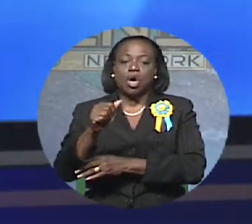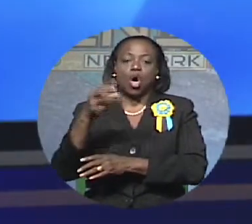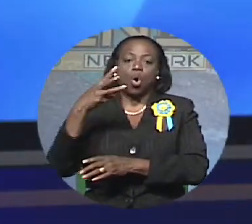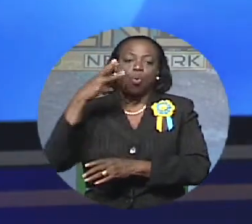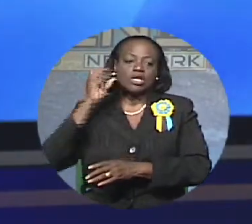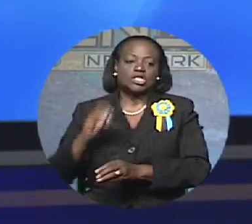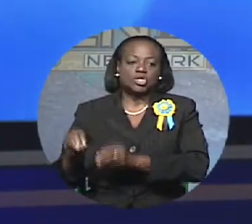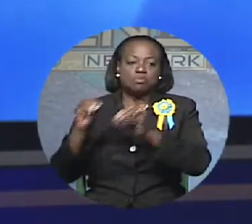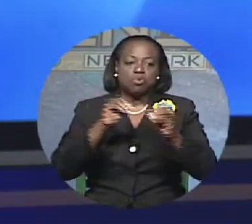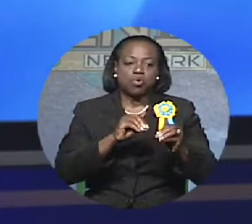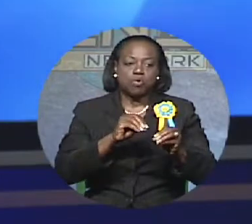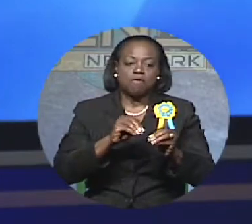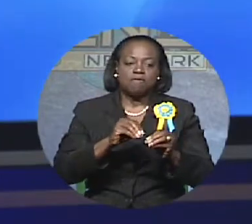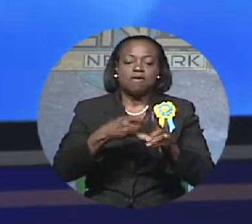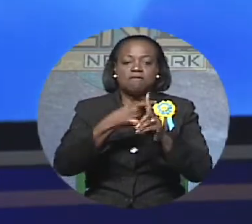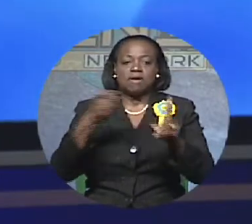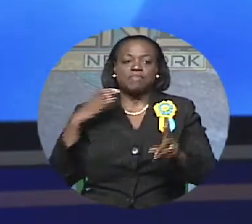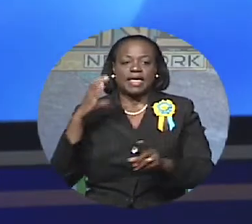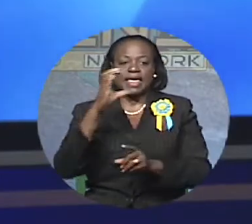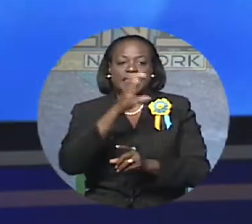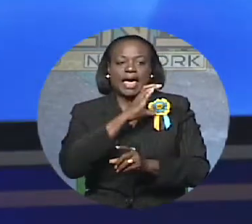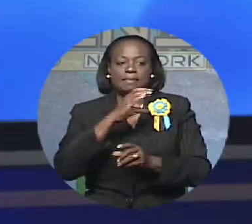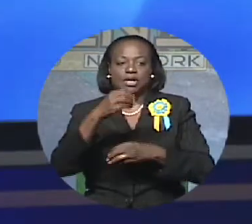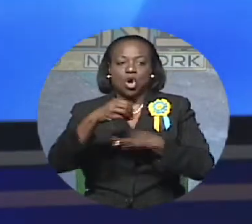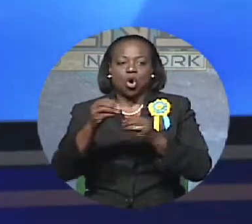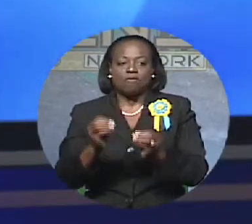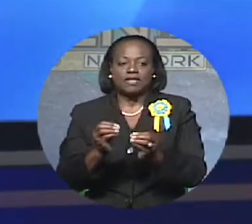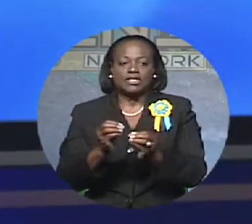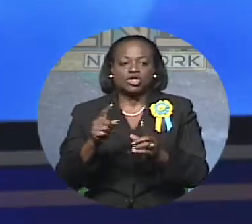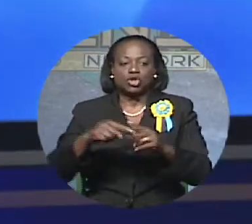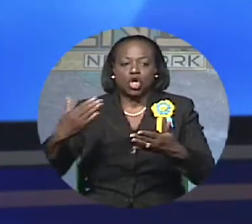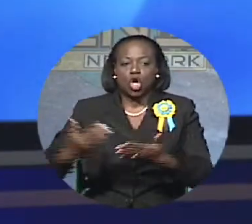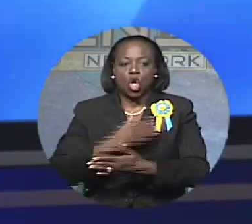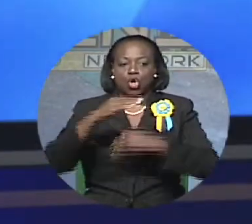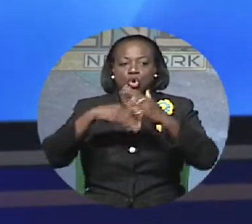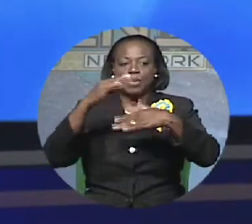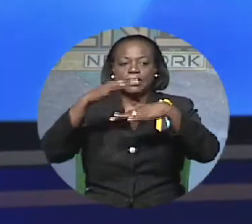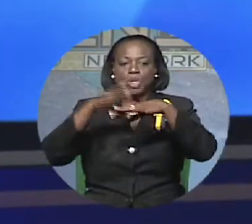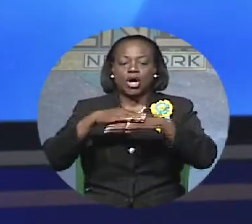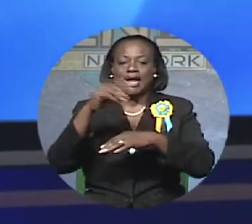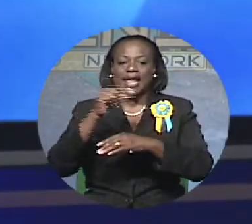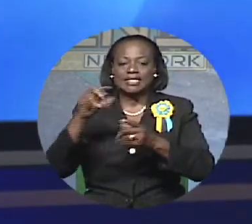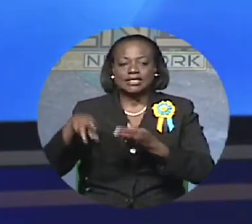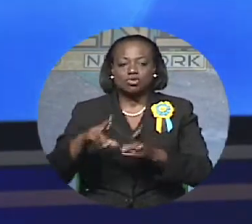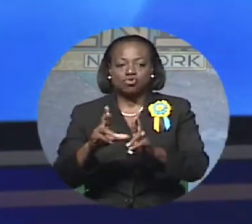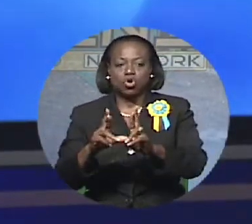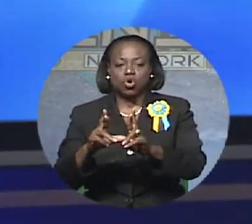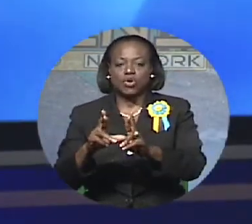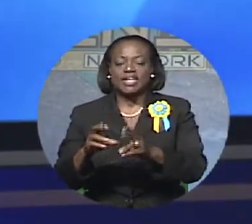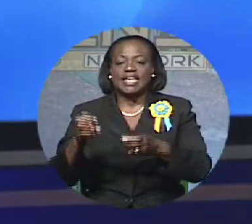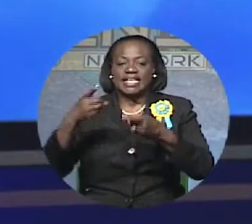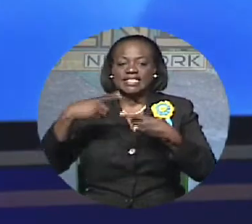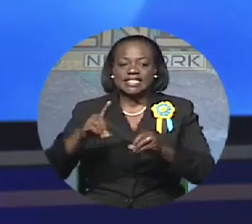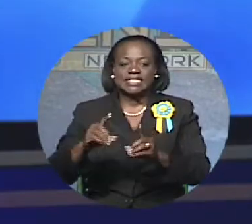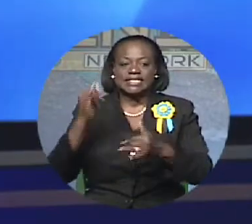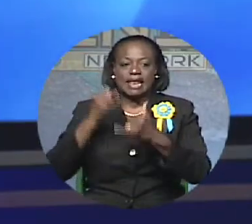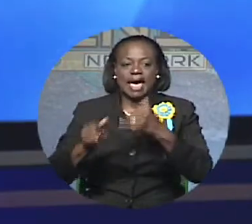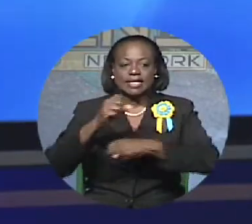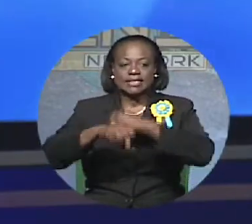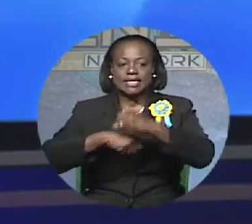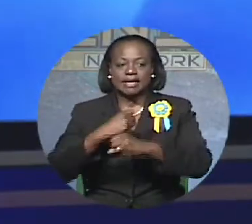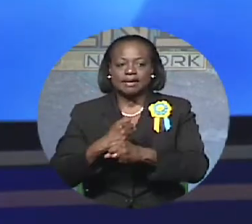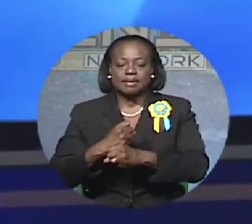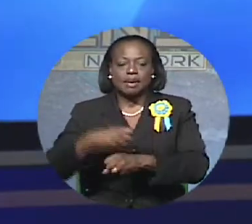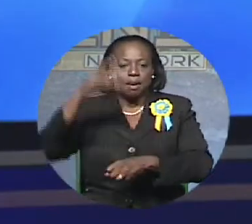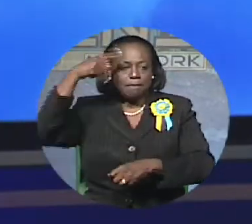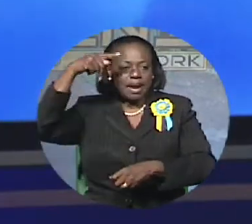from its present location at the Cabinet Office to its new building facility on Gladstone Road since last year. However, Prime Minister